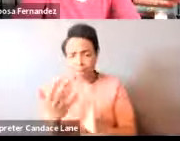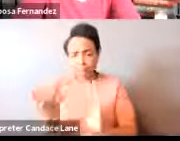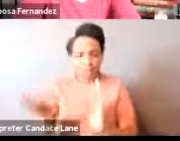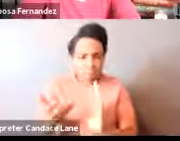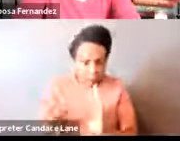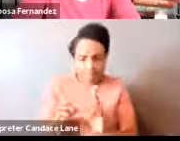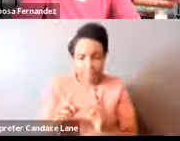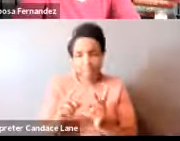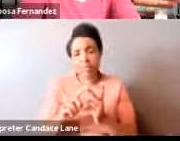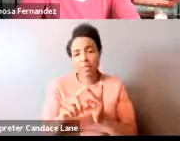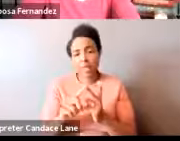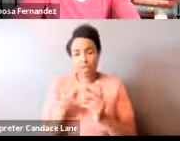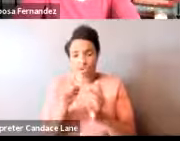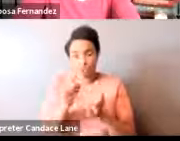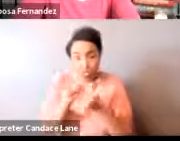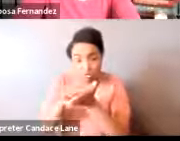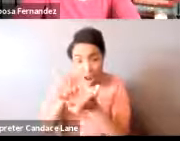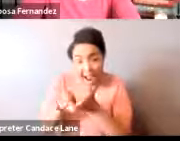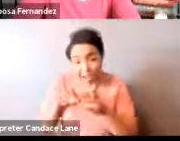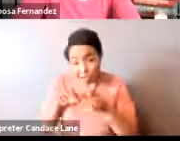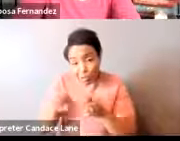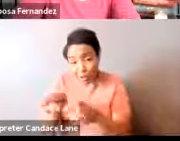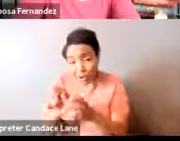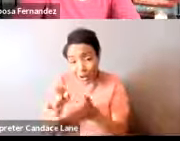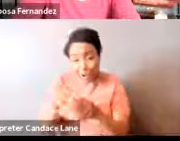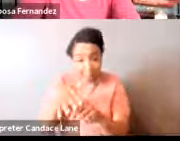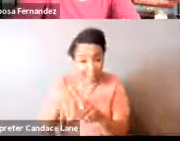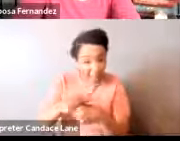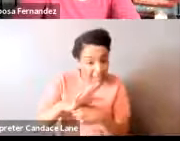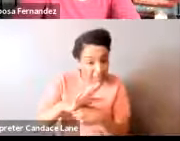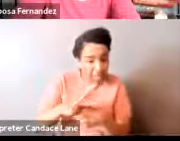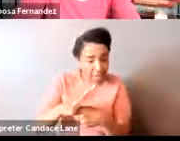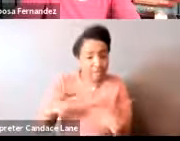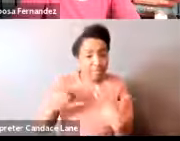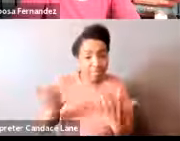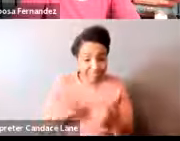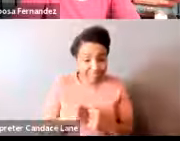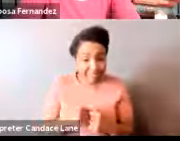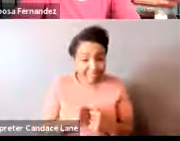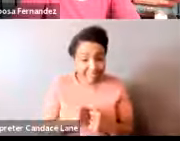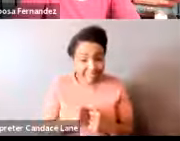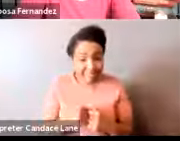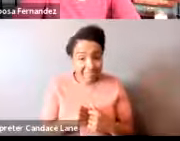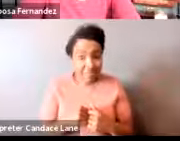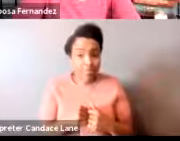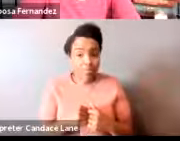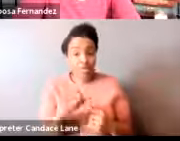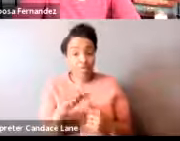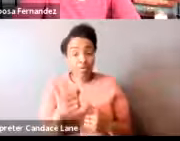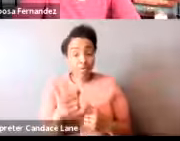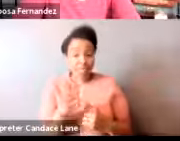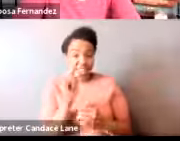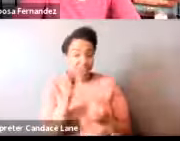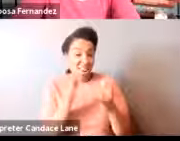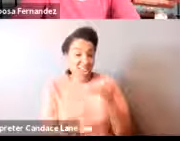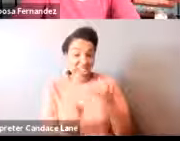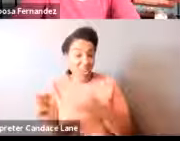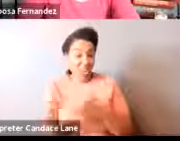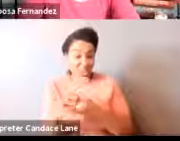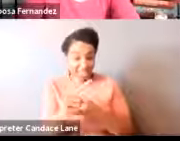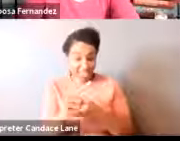coronavirus pandemic? That would be our last questions. The others have been answered to about